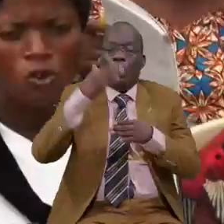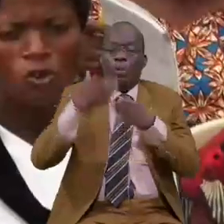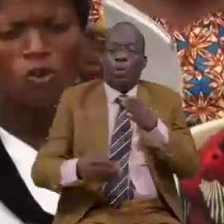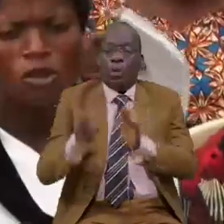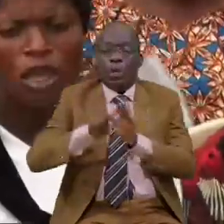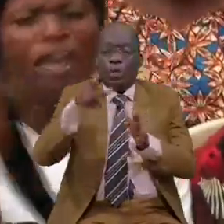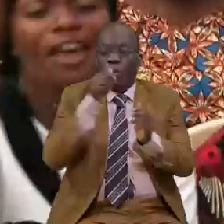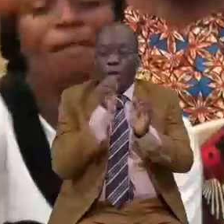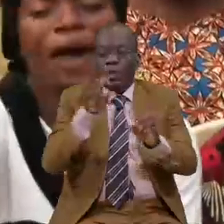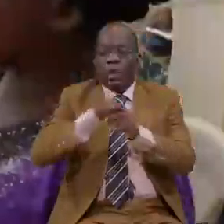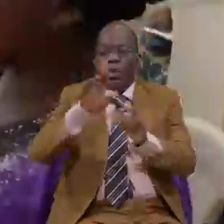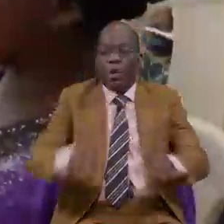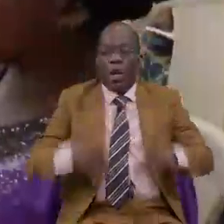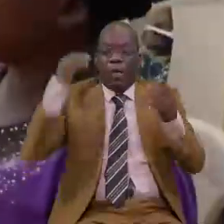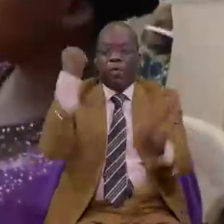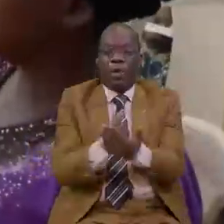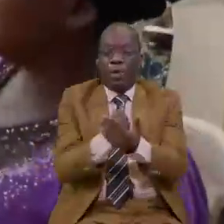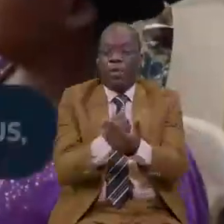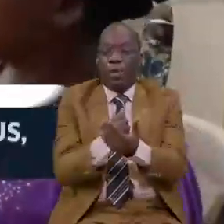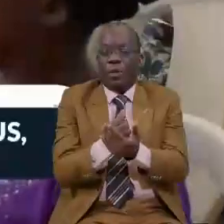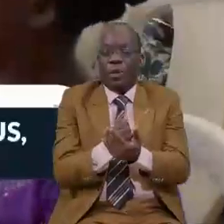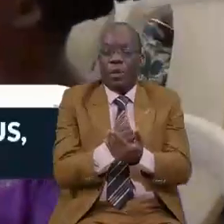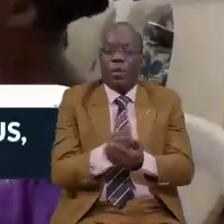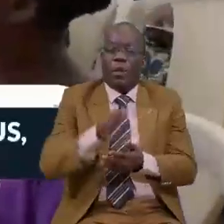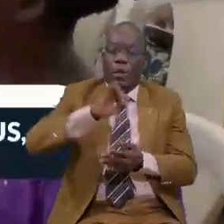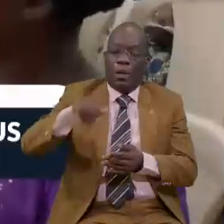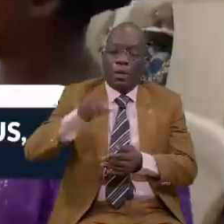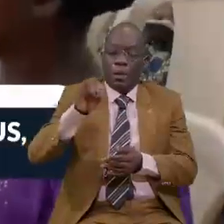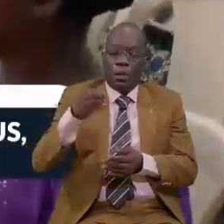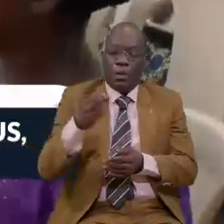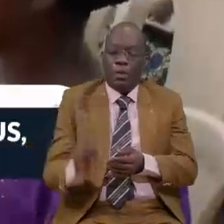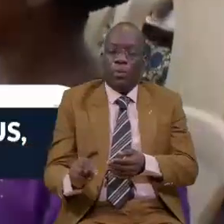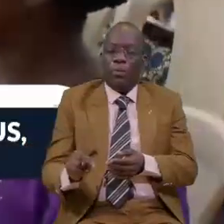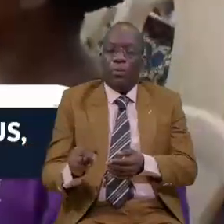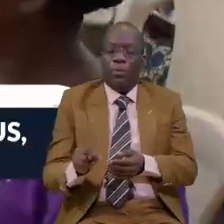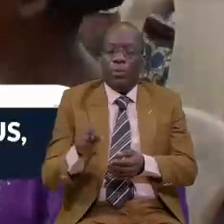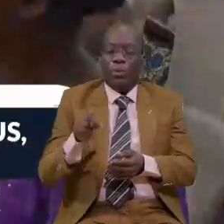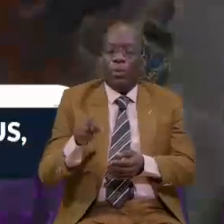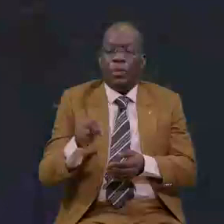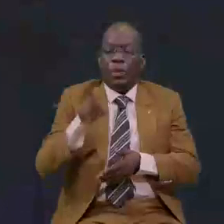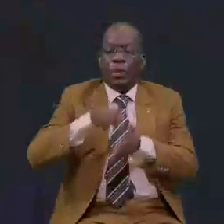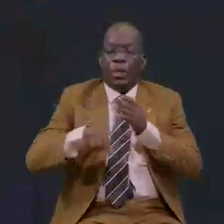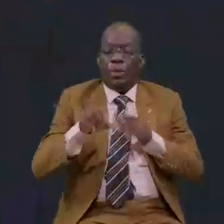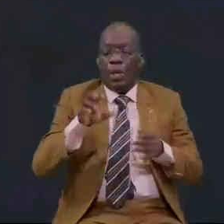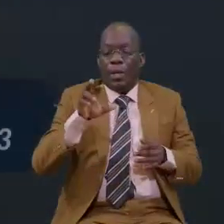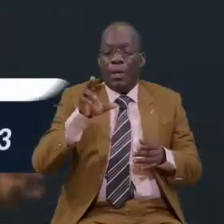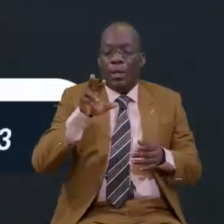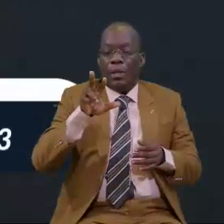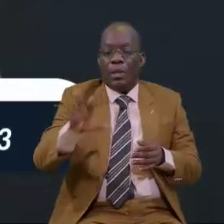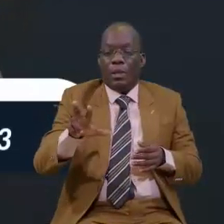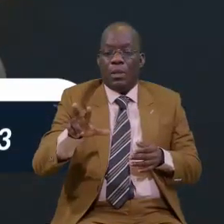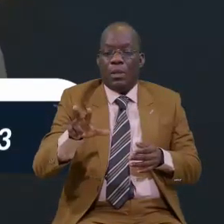Amen. Look at John. I'm reading from chapter 3, John chapter 3. We're looking at